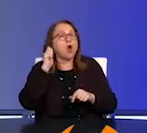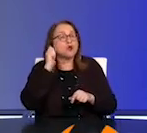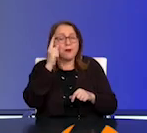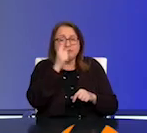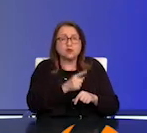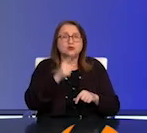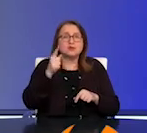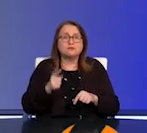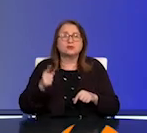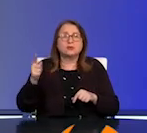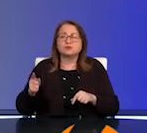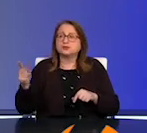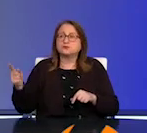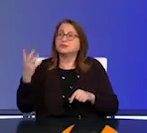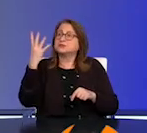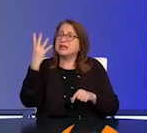Codrington.